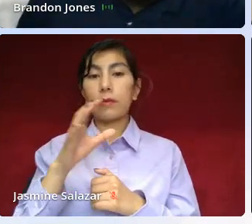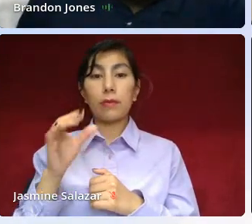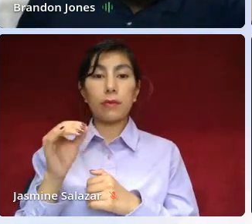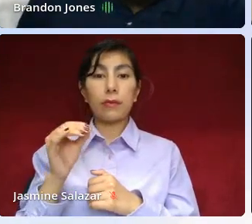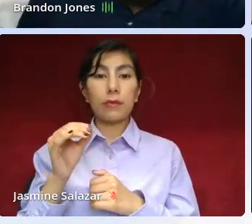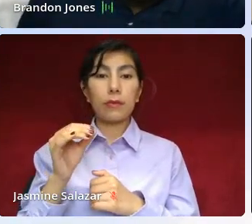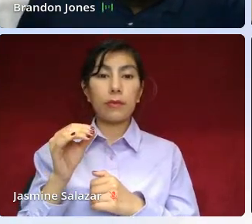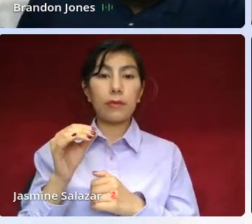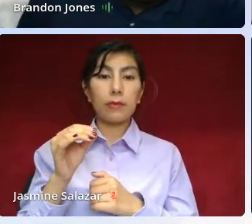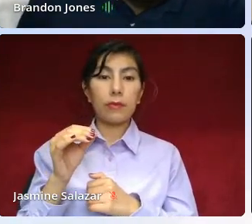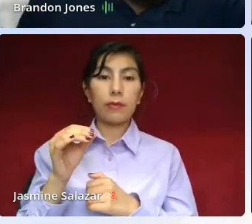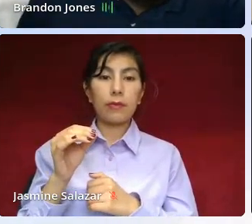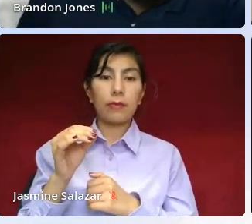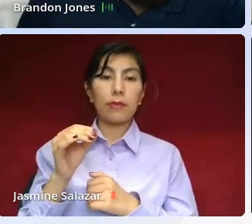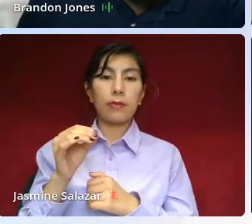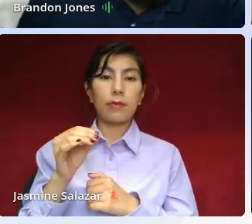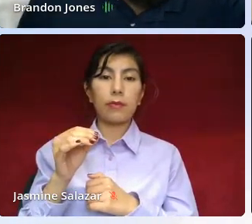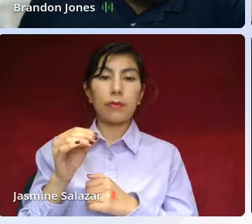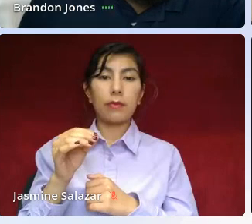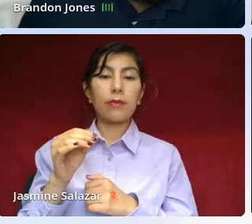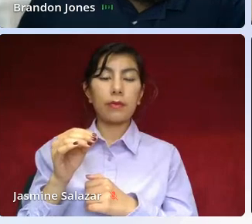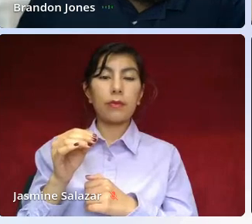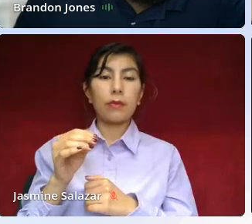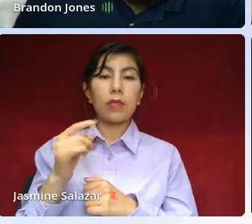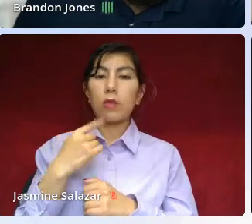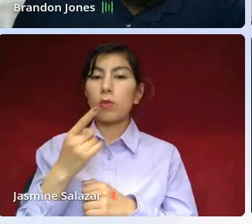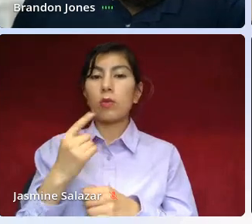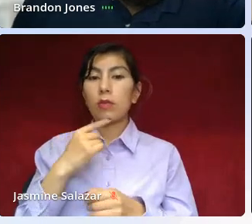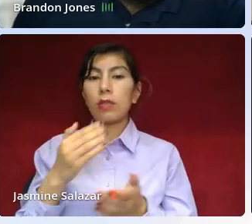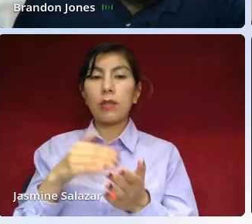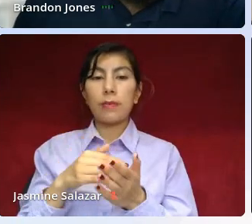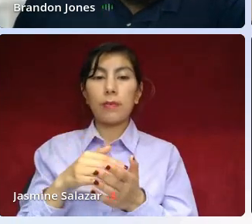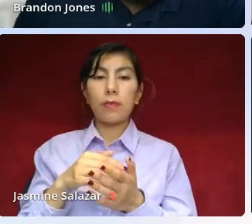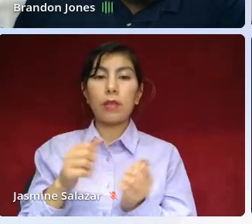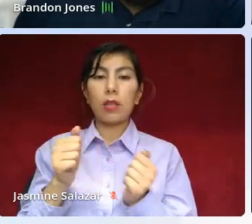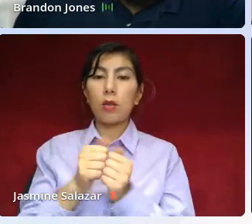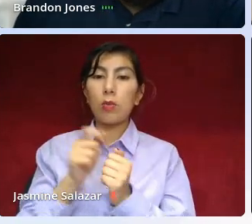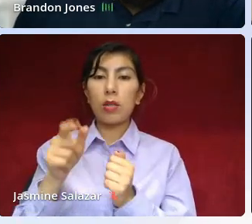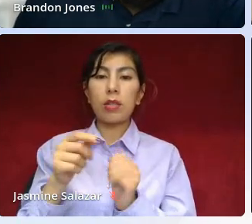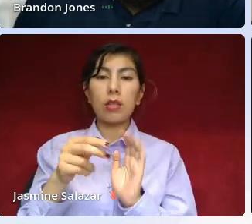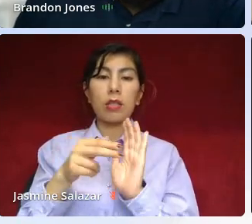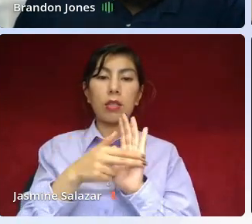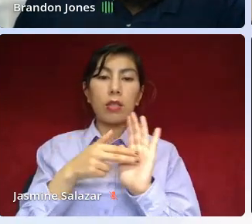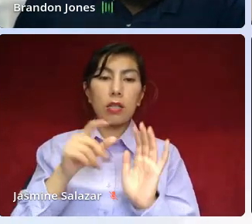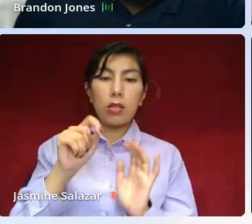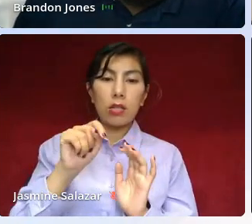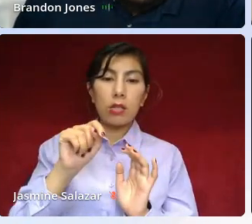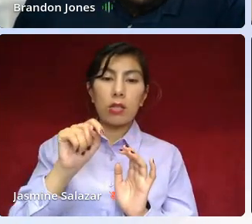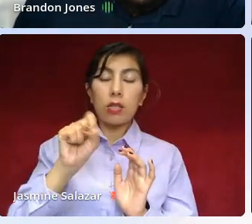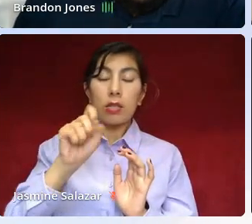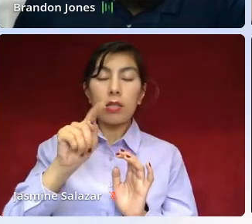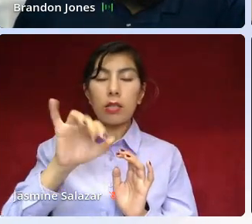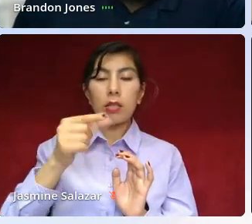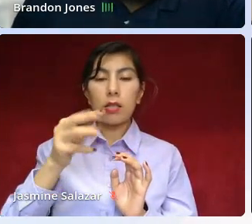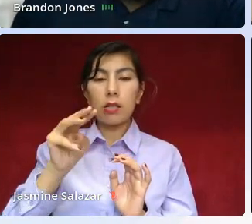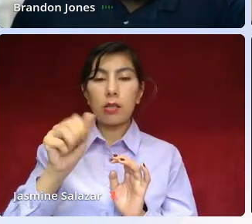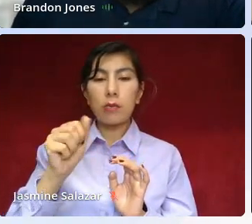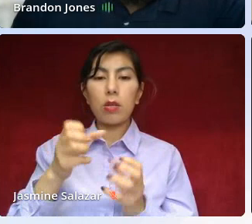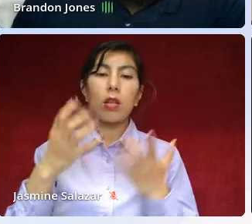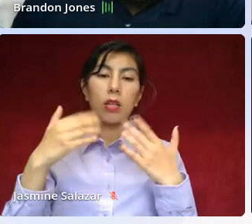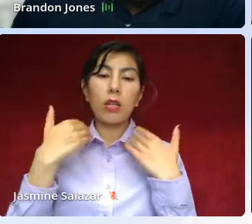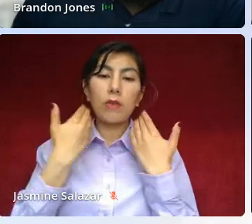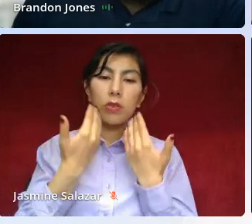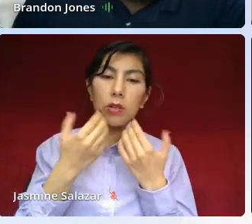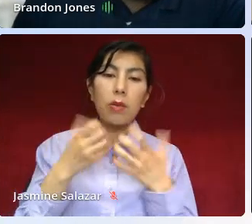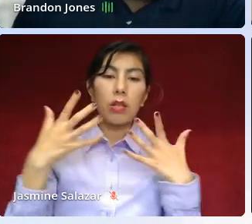gonna echo both what Raquel and Angie already stated, but with the stigma comes a lot of shame, a lot of